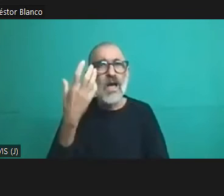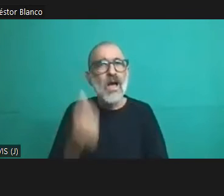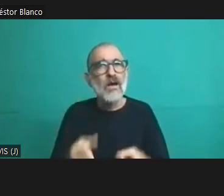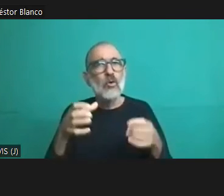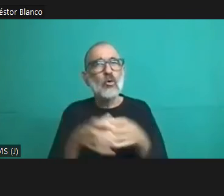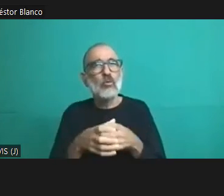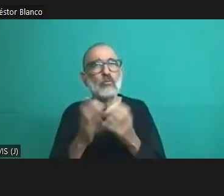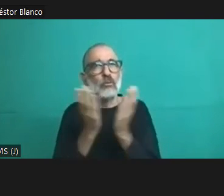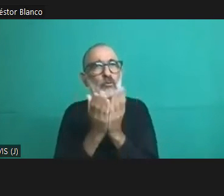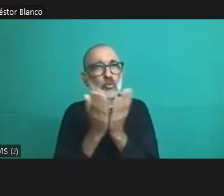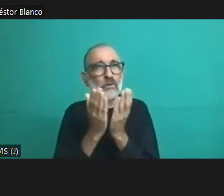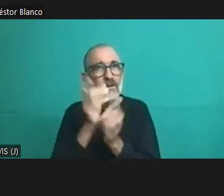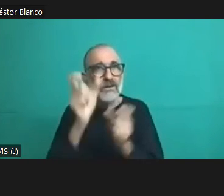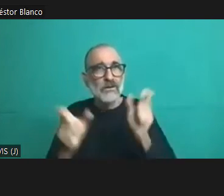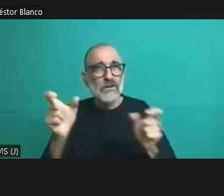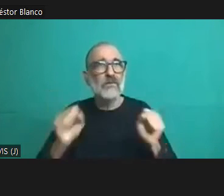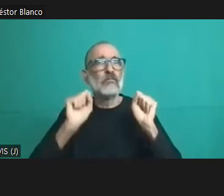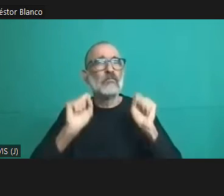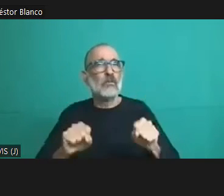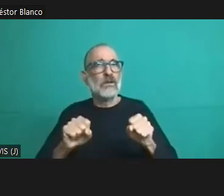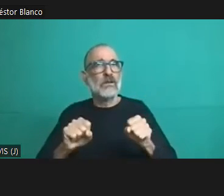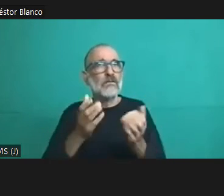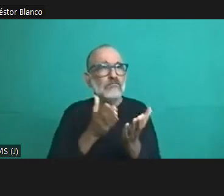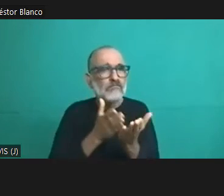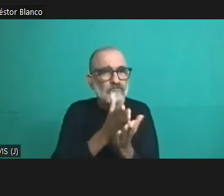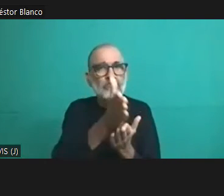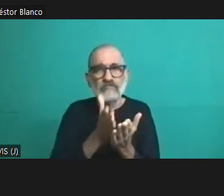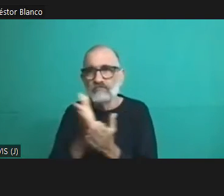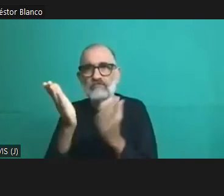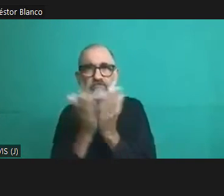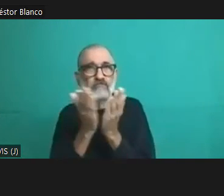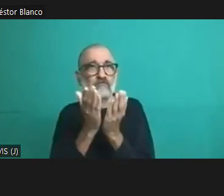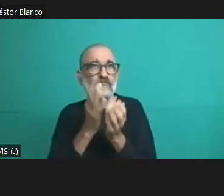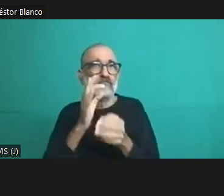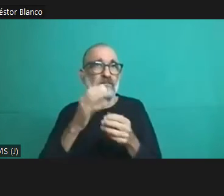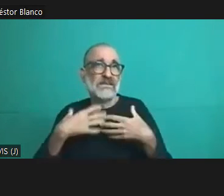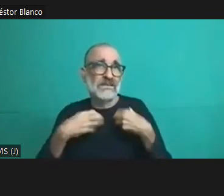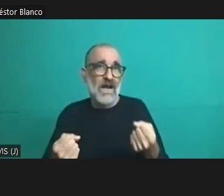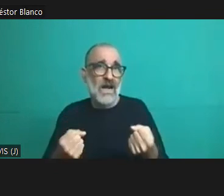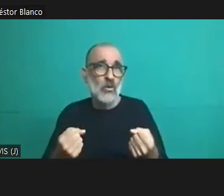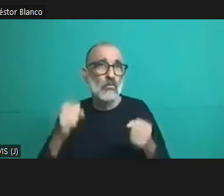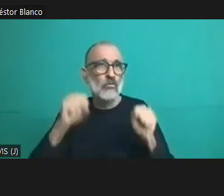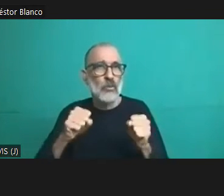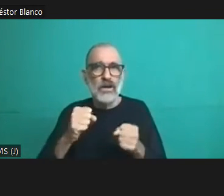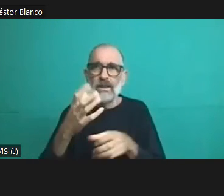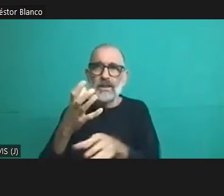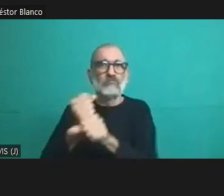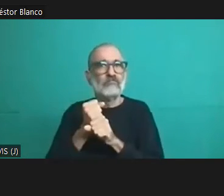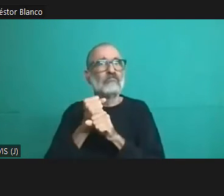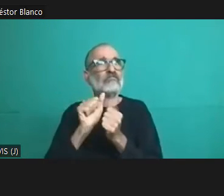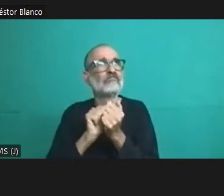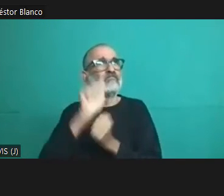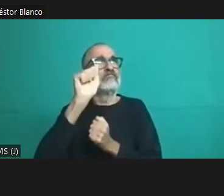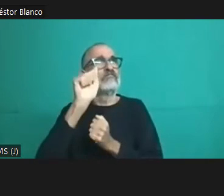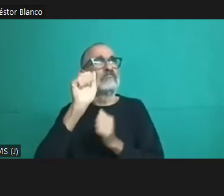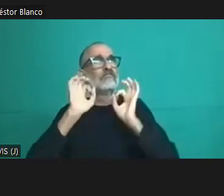or capacity to create the study curriculum programs, and so